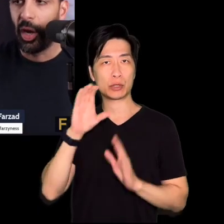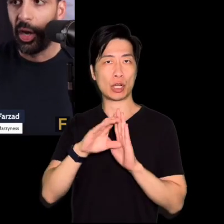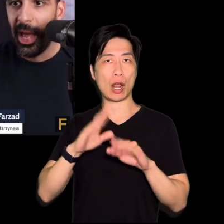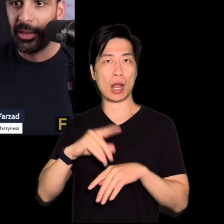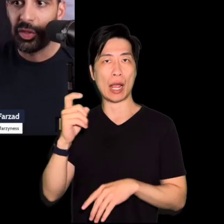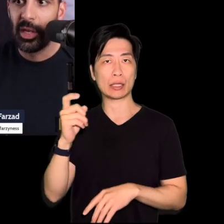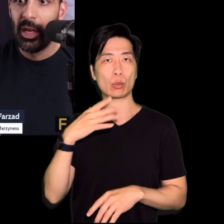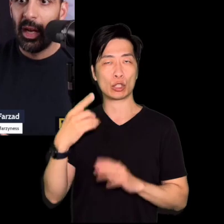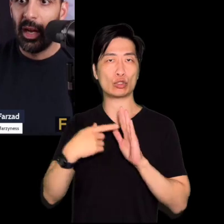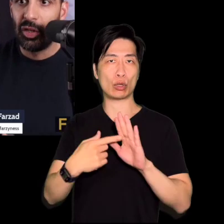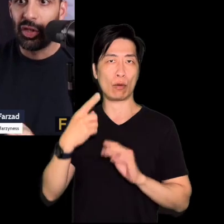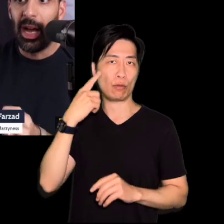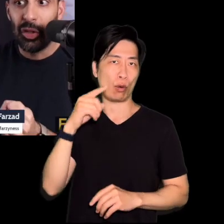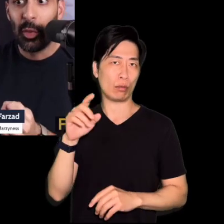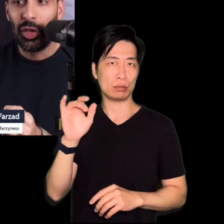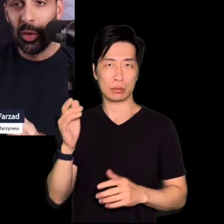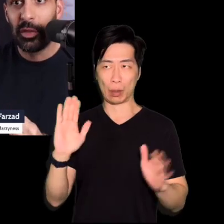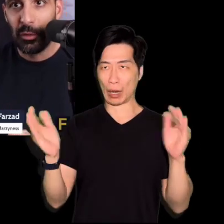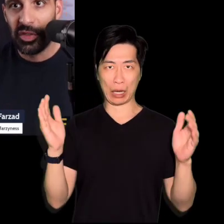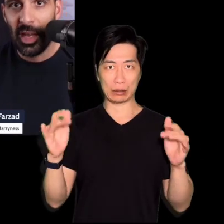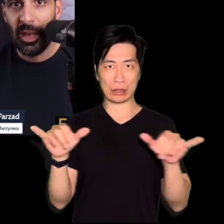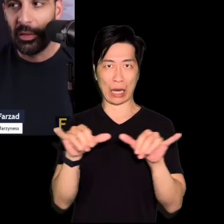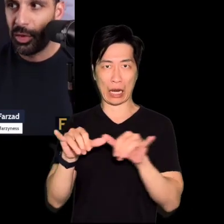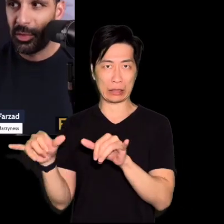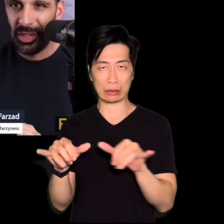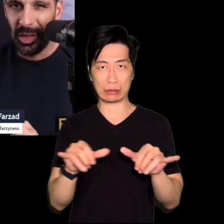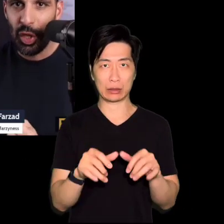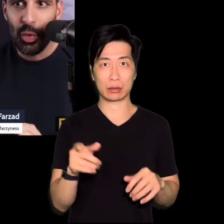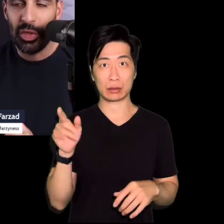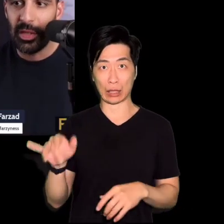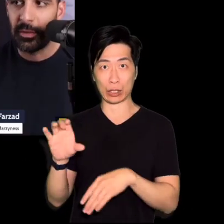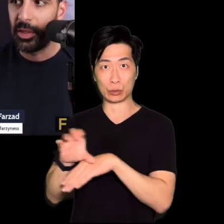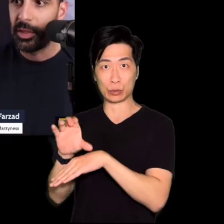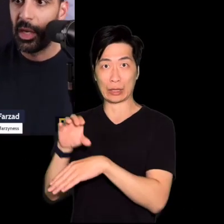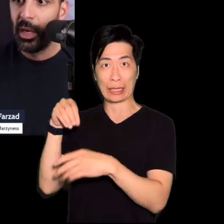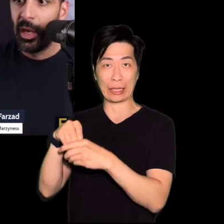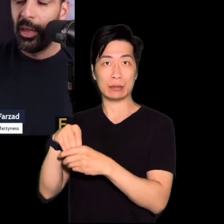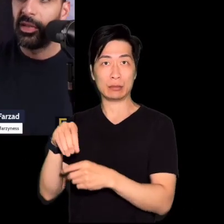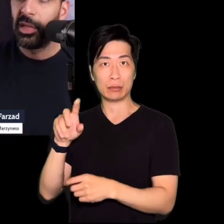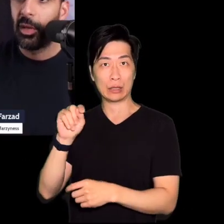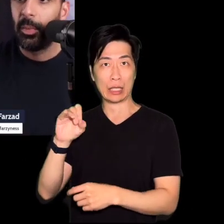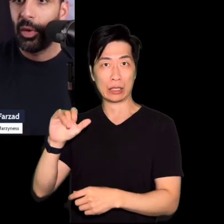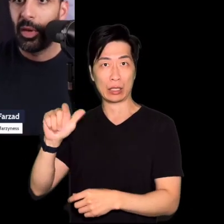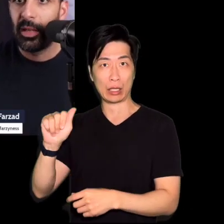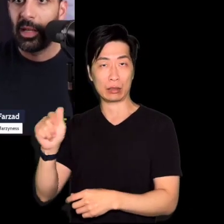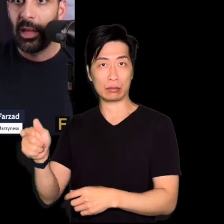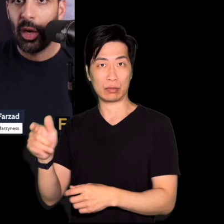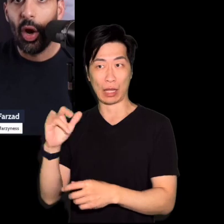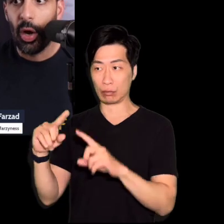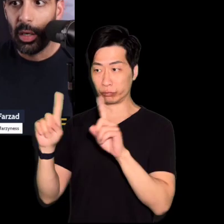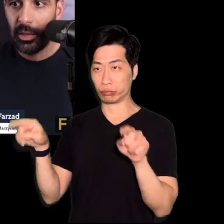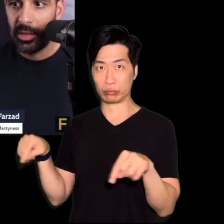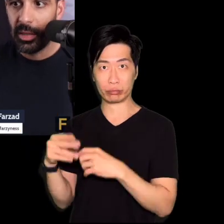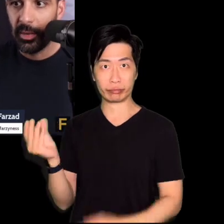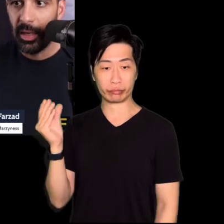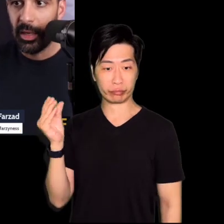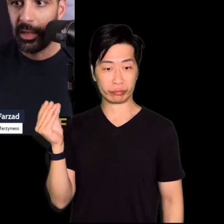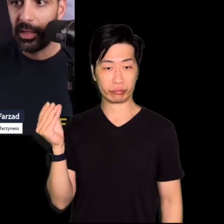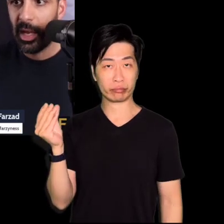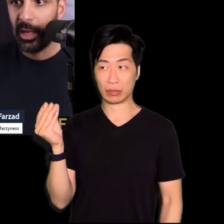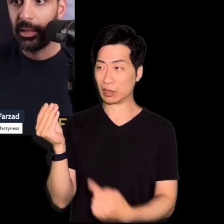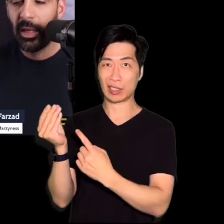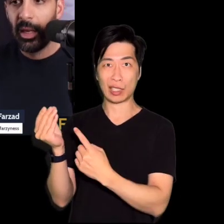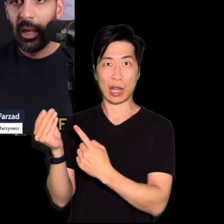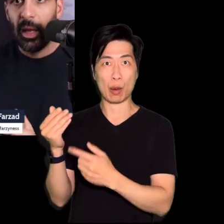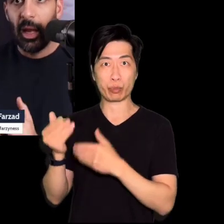from Eric on X. I just want to show this for scale, just the huge difference. This is the computer that's in the car, this thing right here